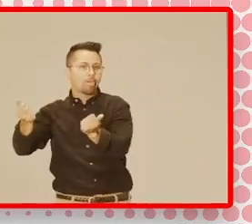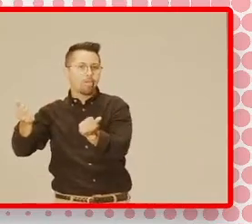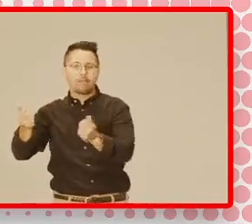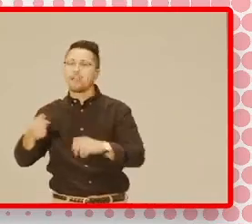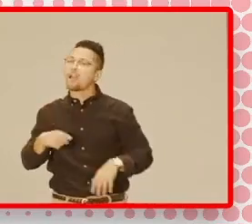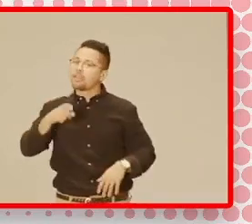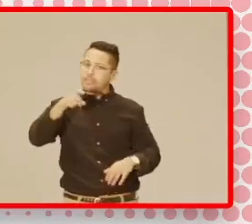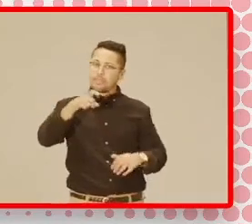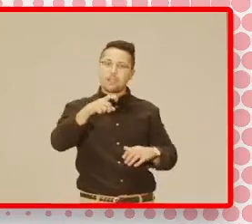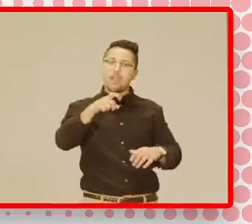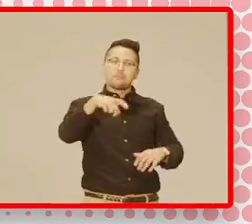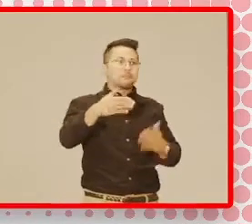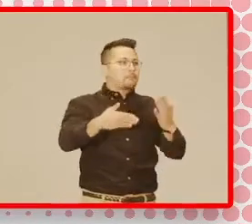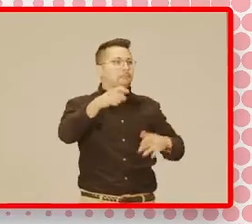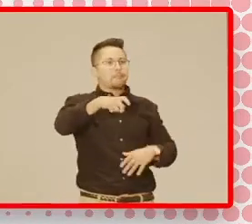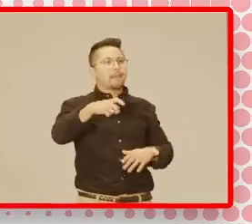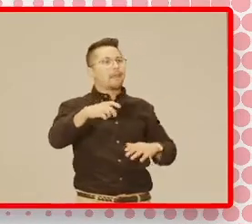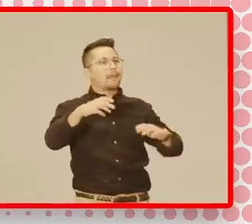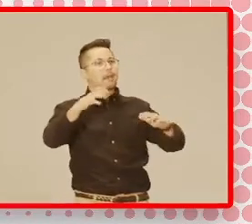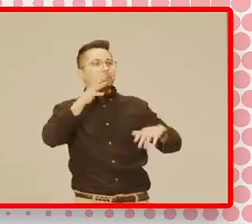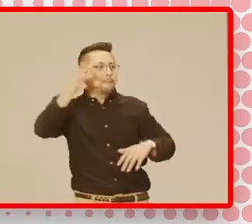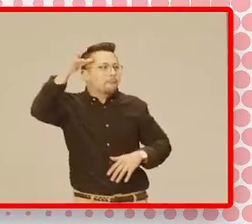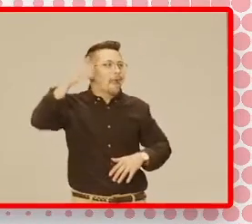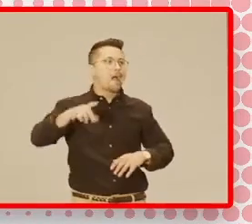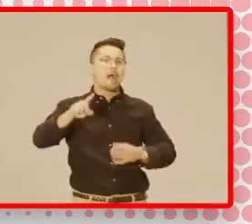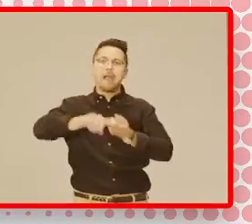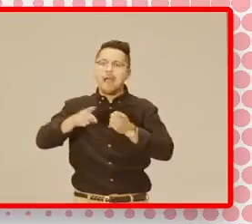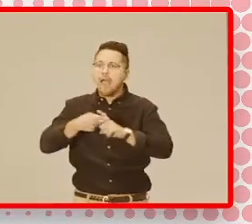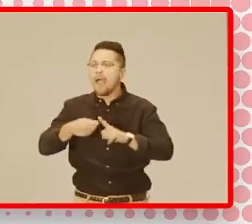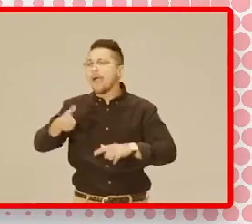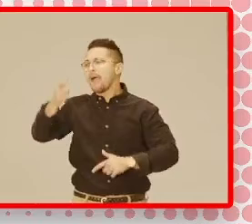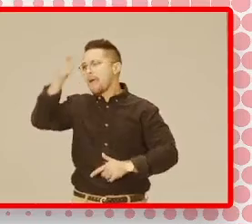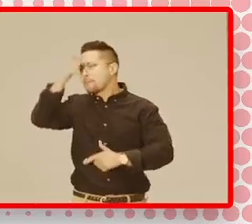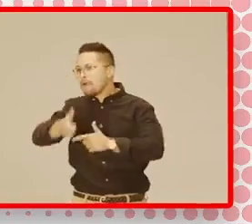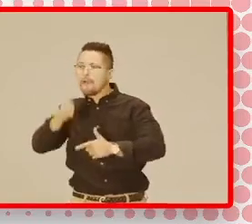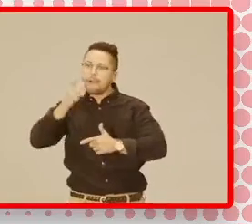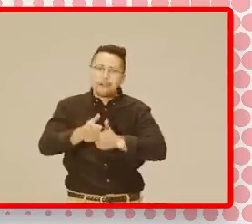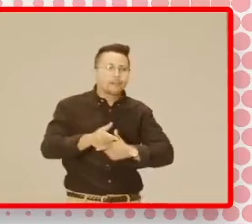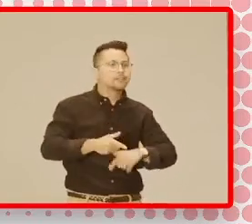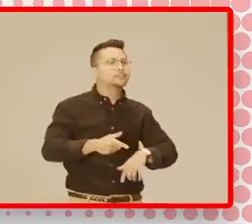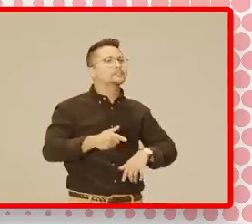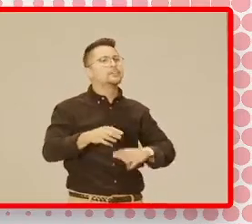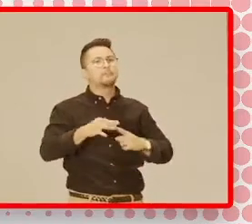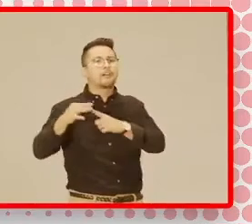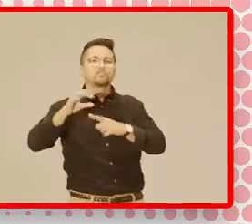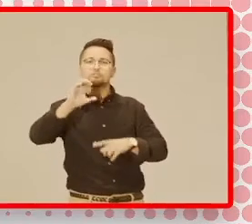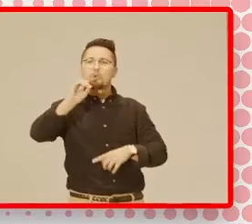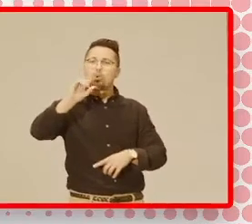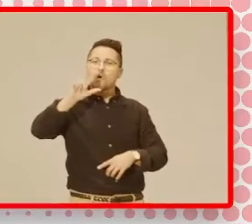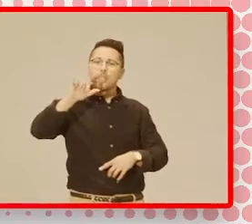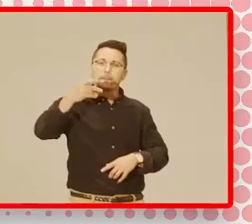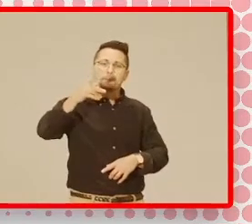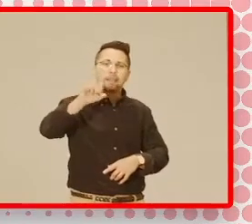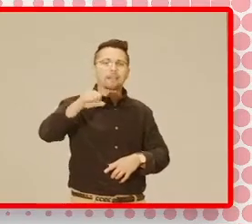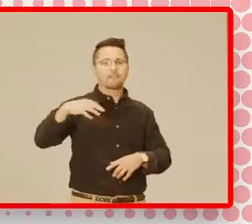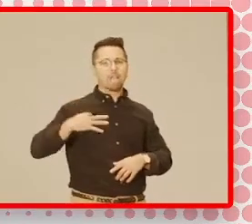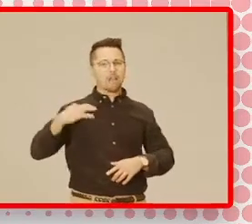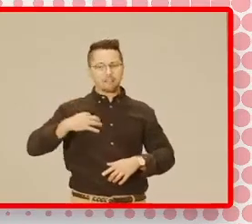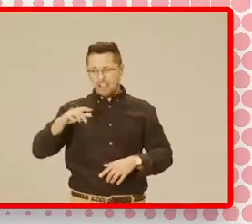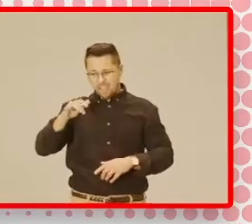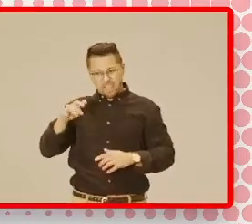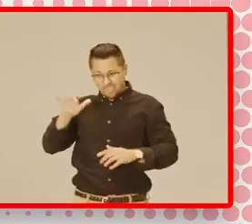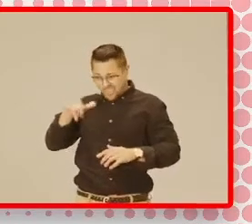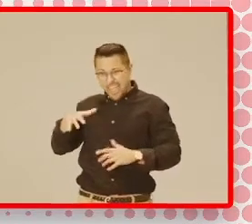parent, a friend, a brother, a sister, a community colleague, Special Olympics volunteers. We've had a lot of this stuff in Chris's life. And